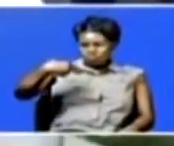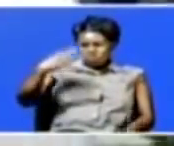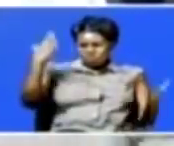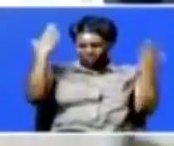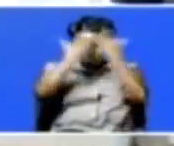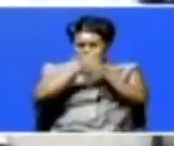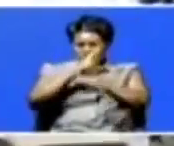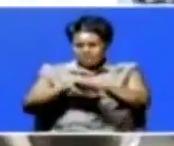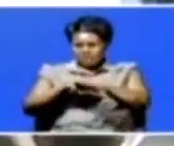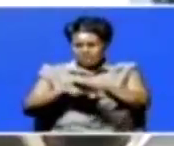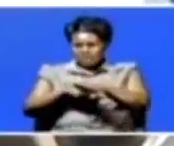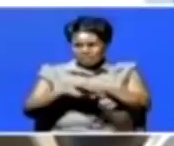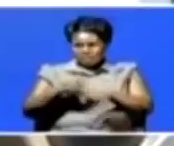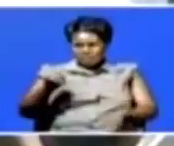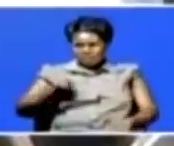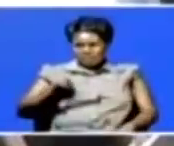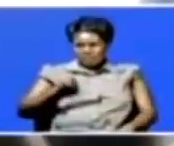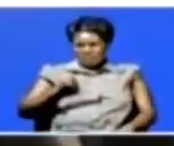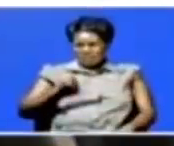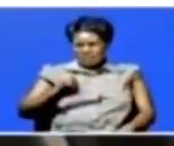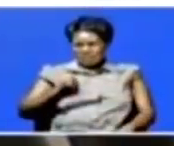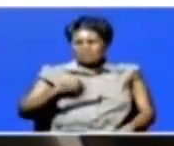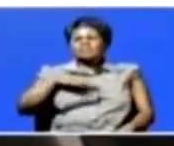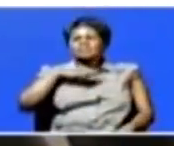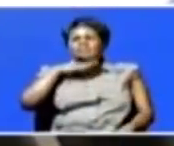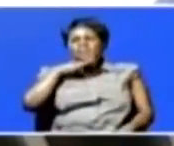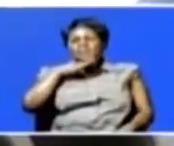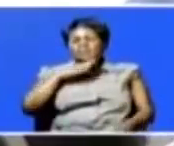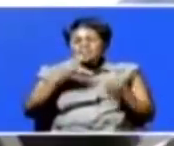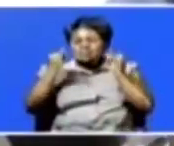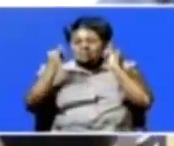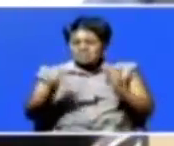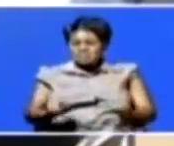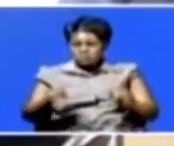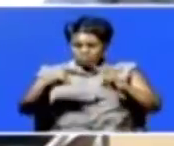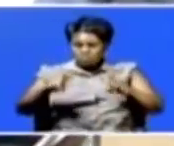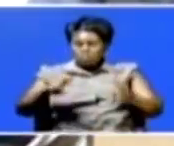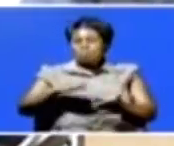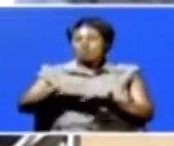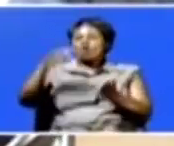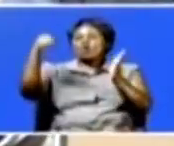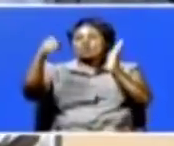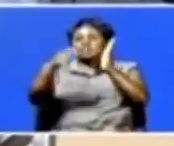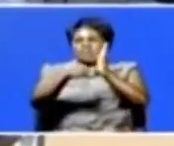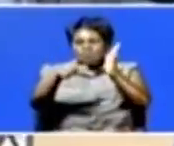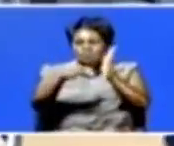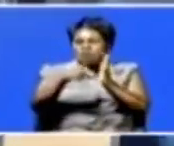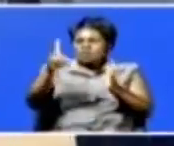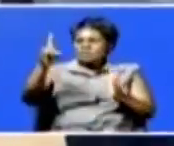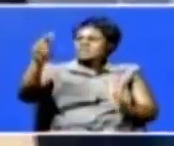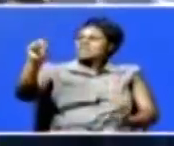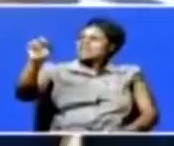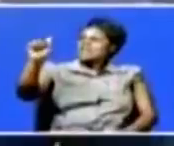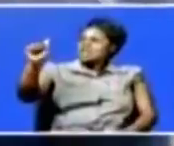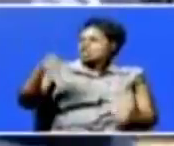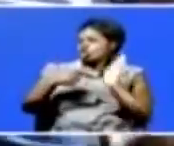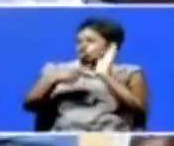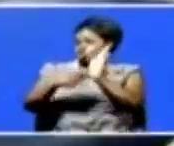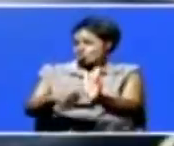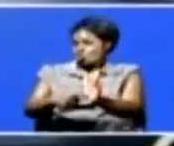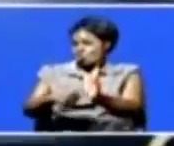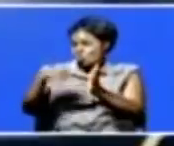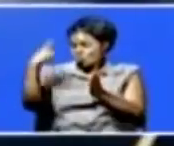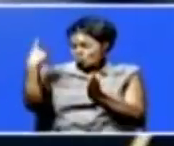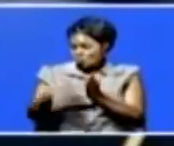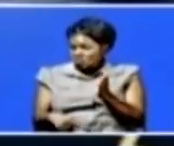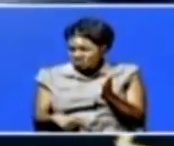night Monica Kimani died does not add up, the latest findings mean more trouble. DNA analysis of samples taken